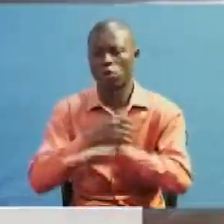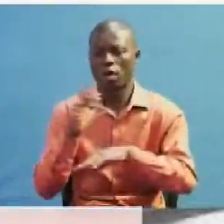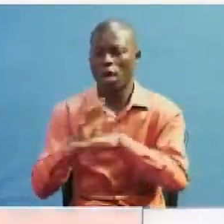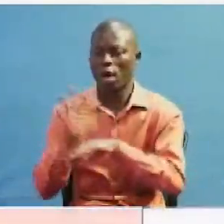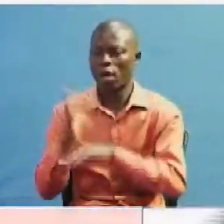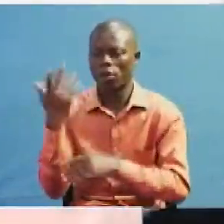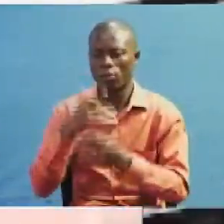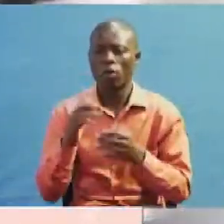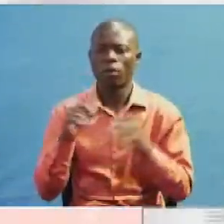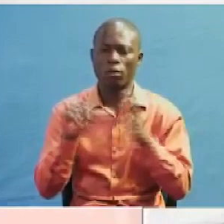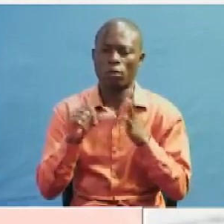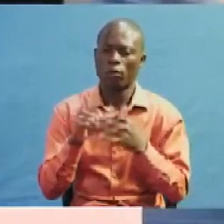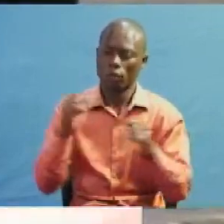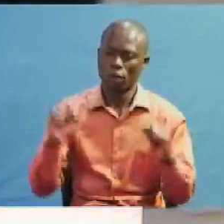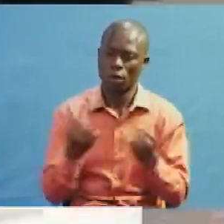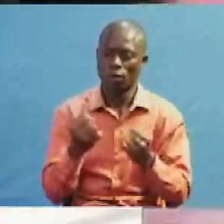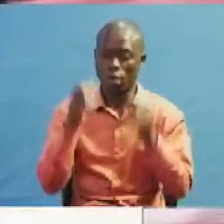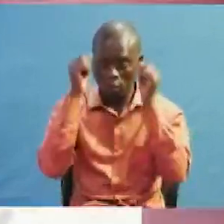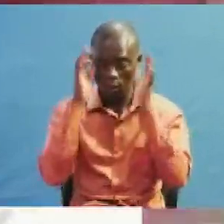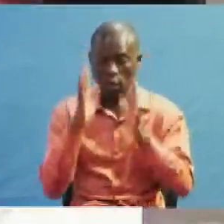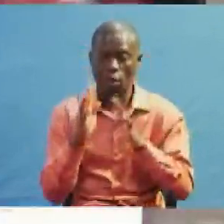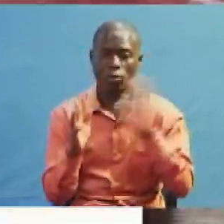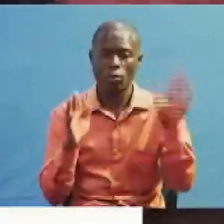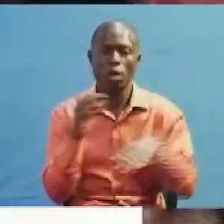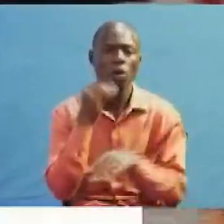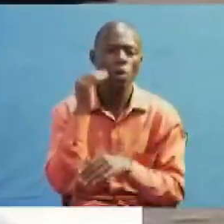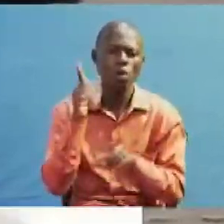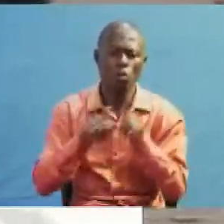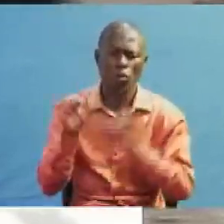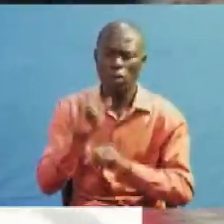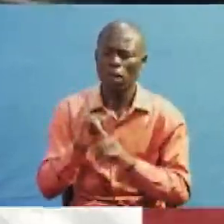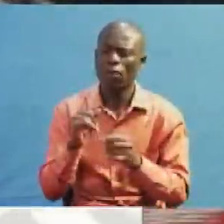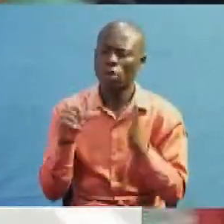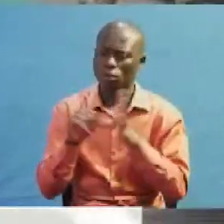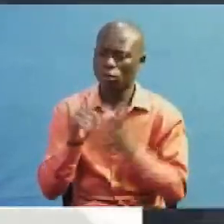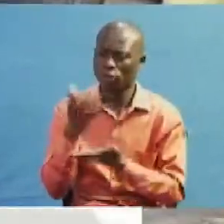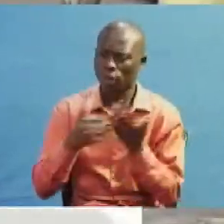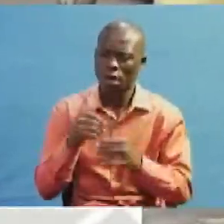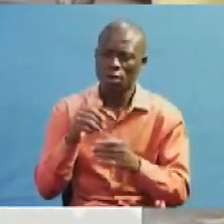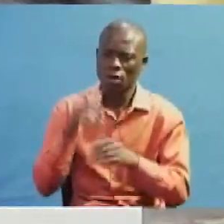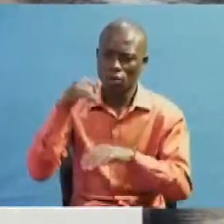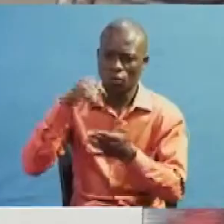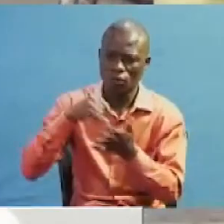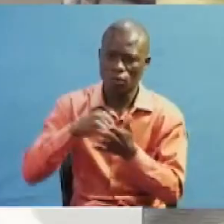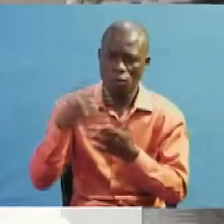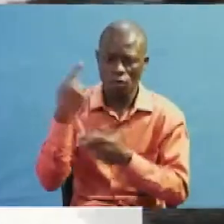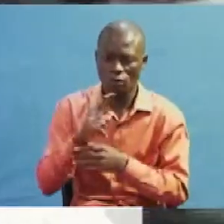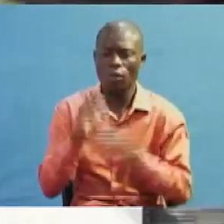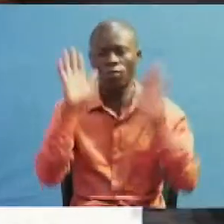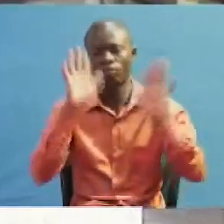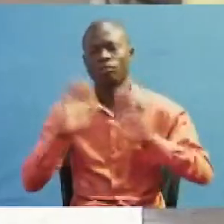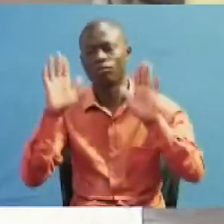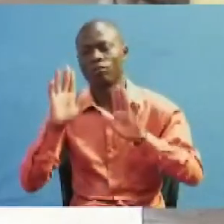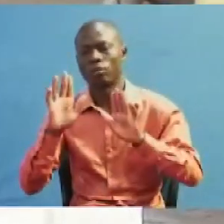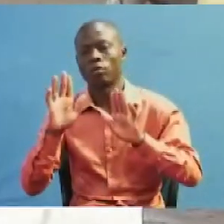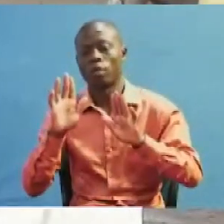at ensuring the safety of students as they travel home and deterring their potential influence to get involved in the ongoing protests. Although the